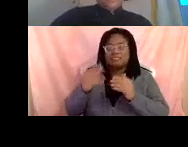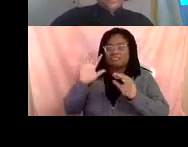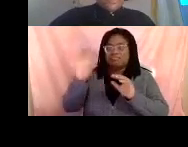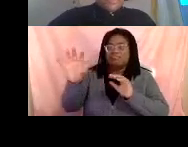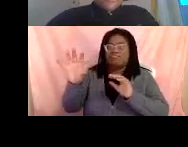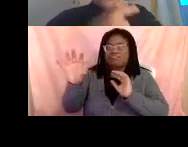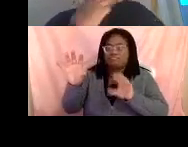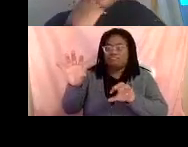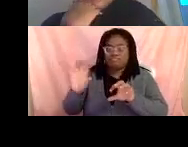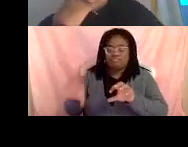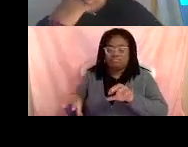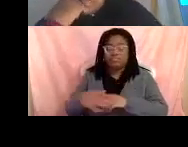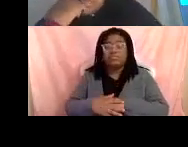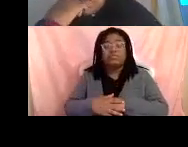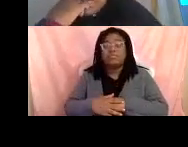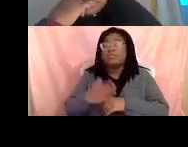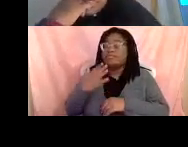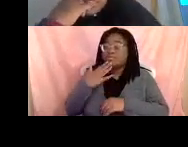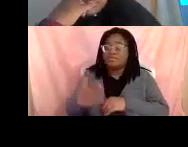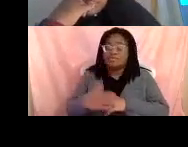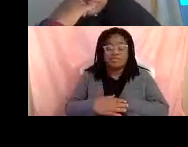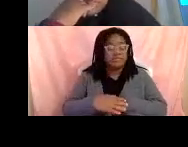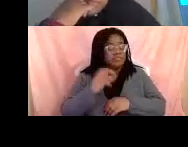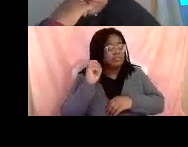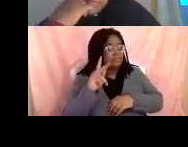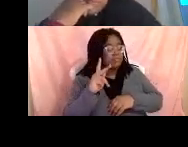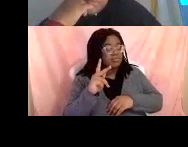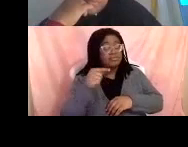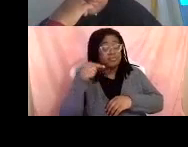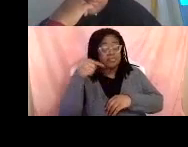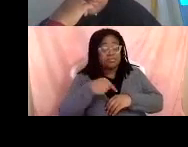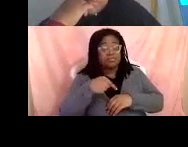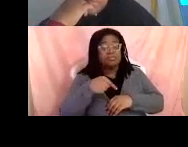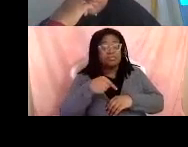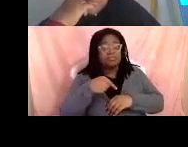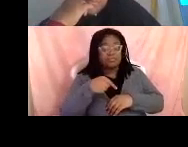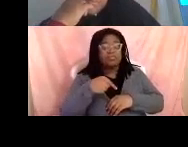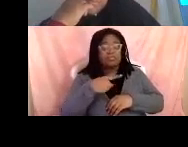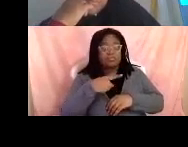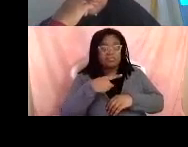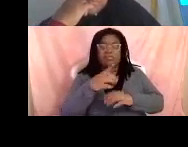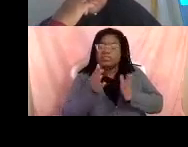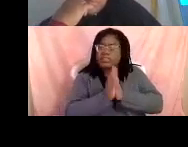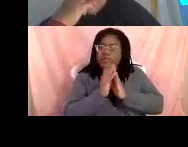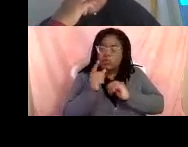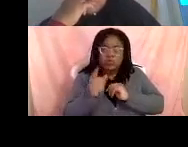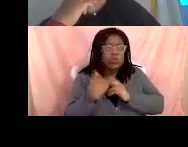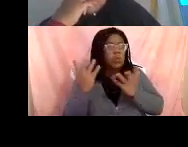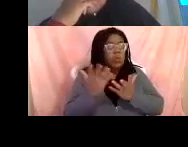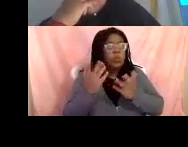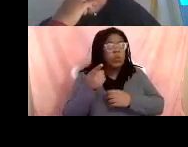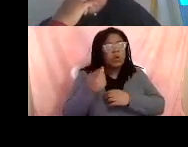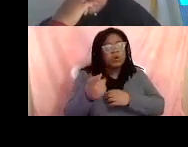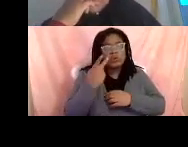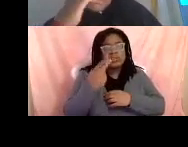you. All right. So this one, I'm going to ask you, what are you